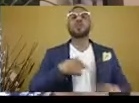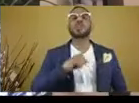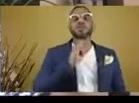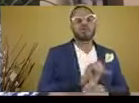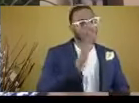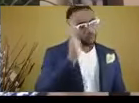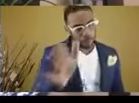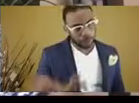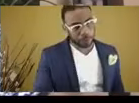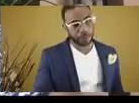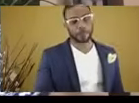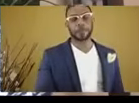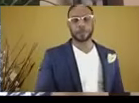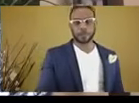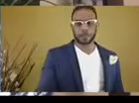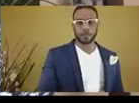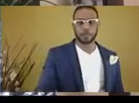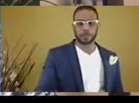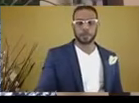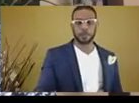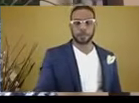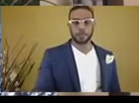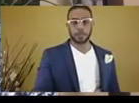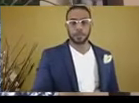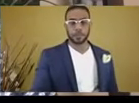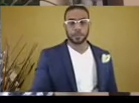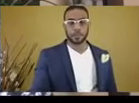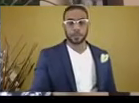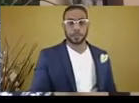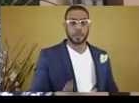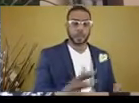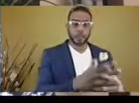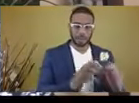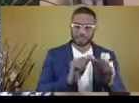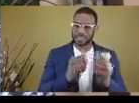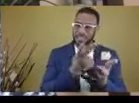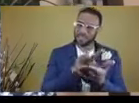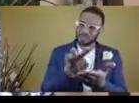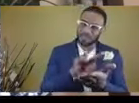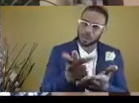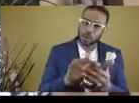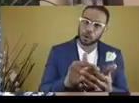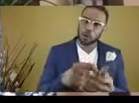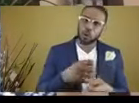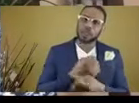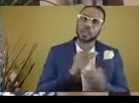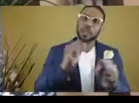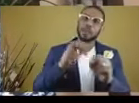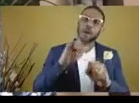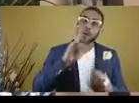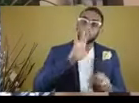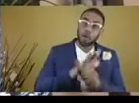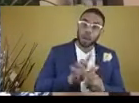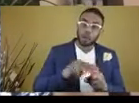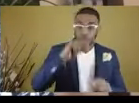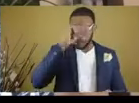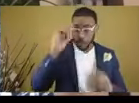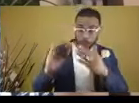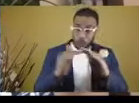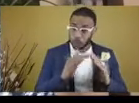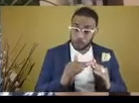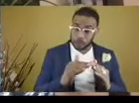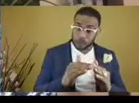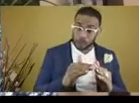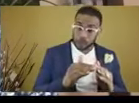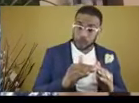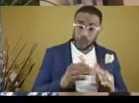will. America has consistently failed to deliver on its promise to Black communities.